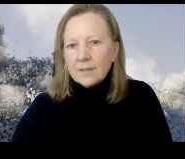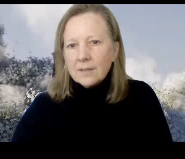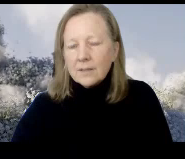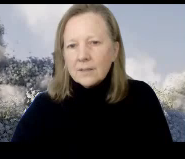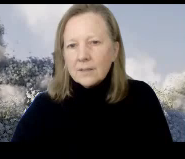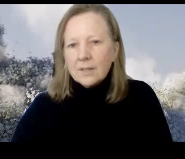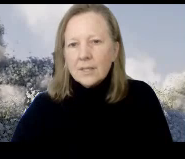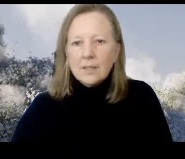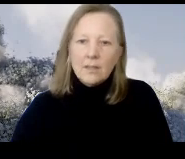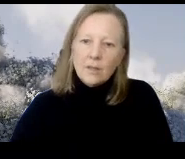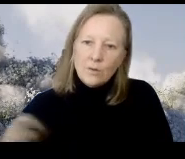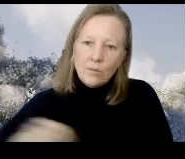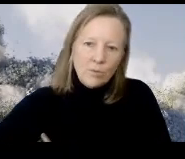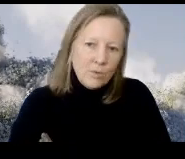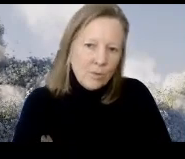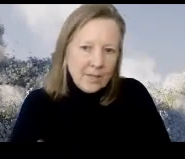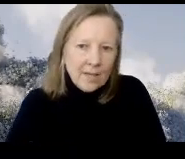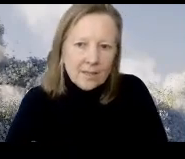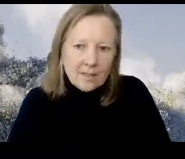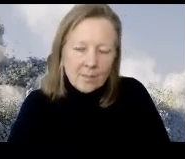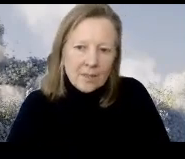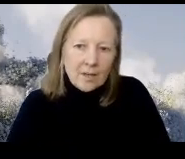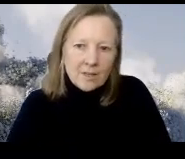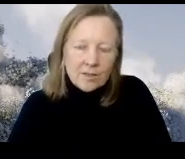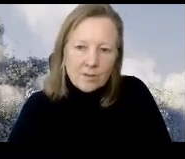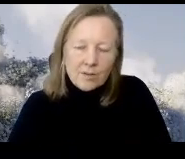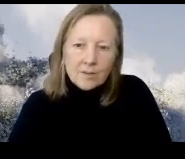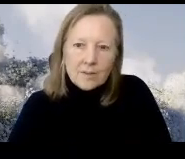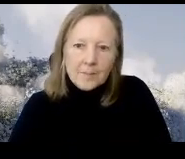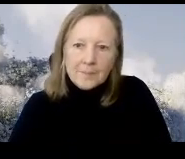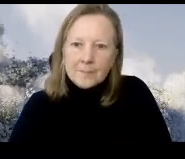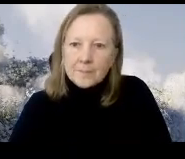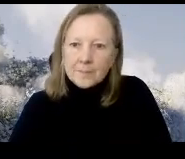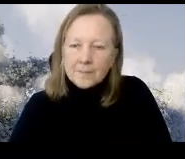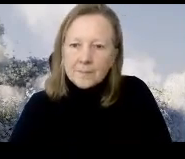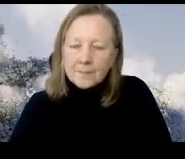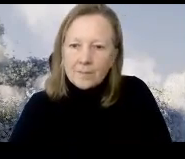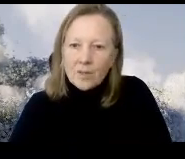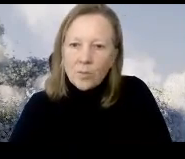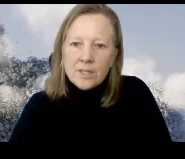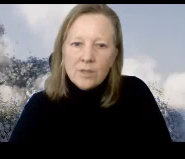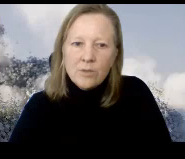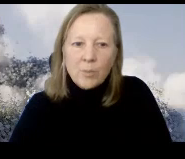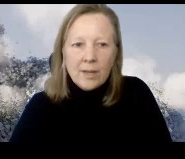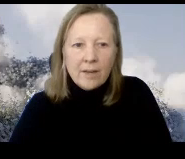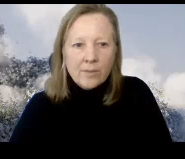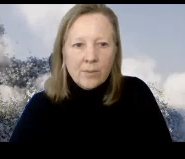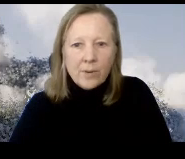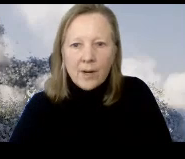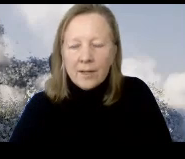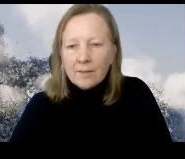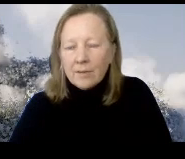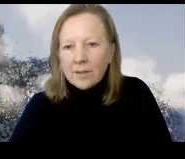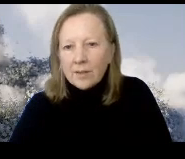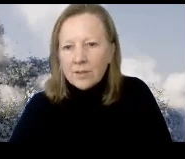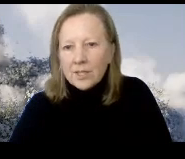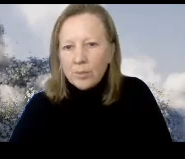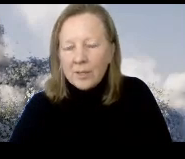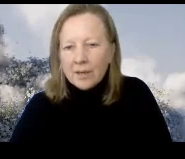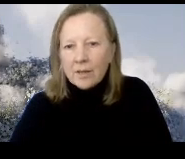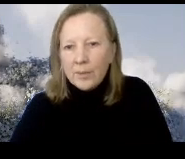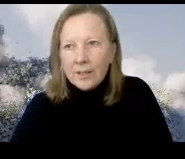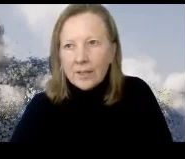student? Yes. No, we can't accept international students. Once you've applied for and gotten